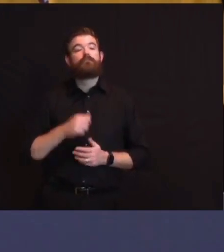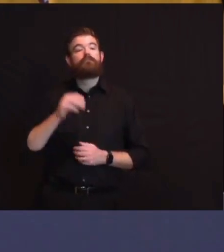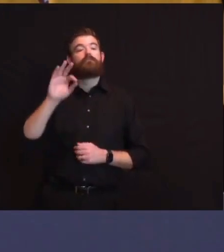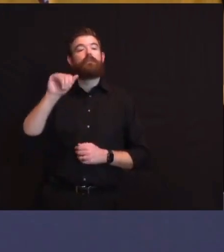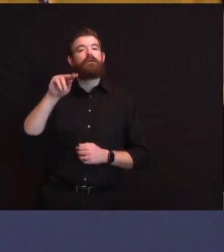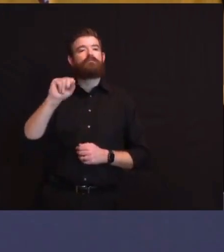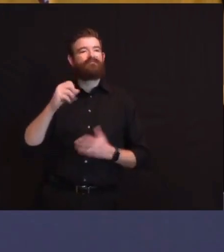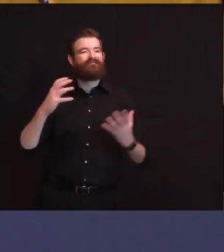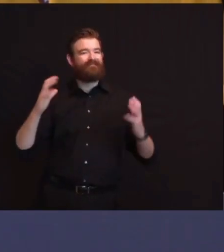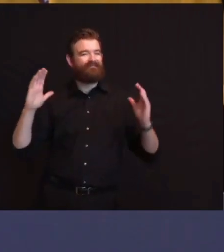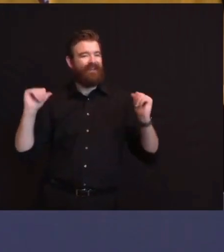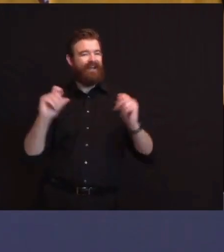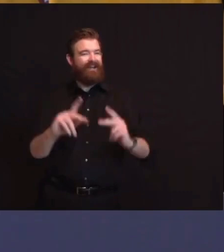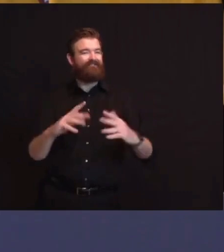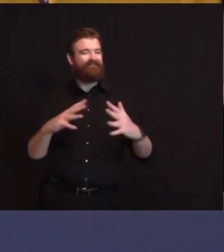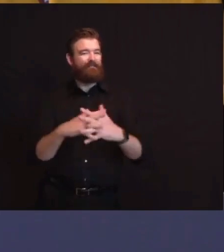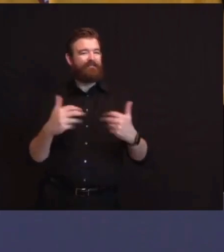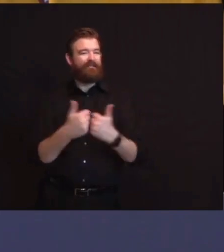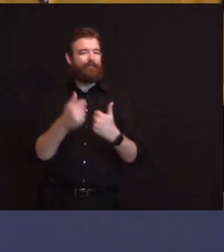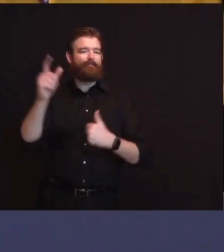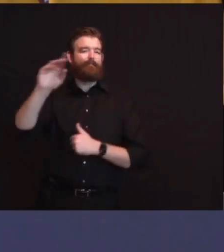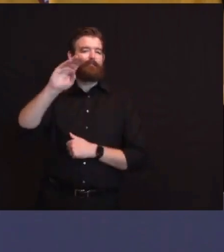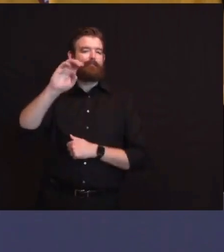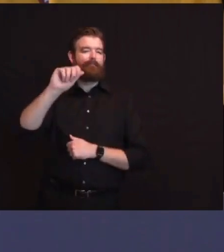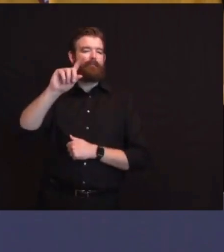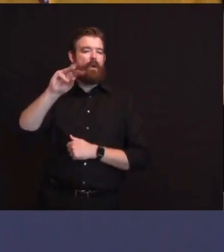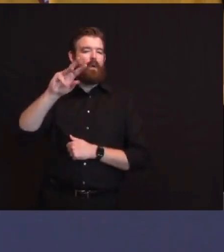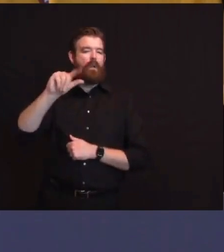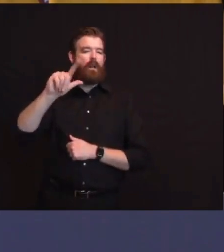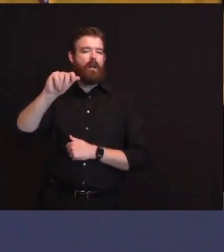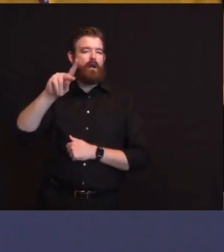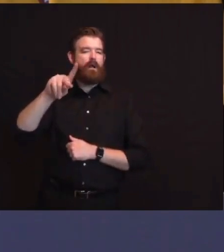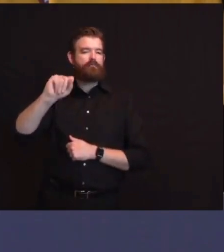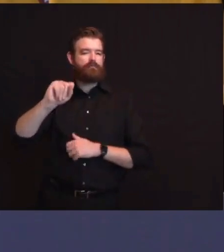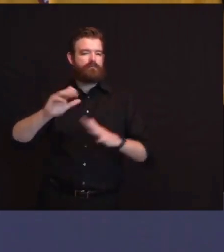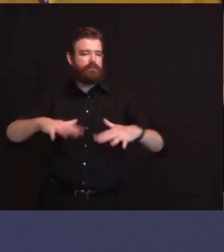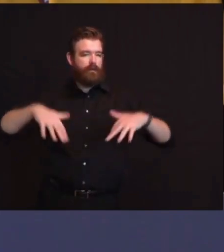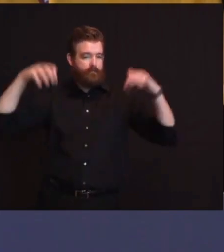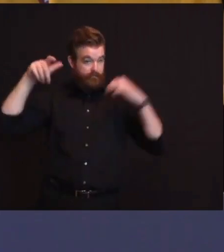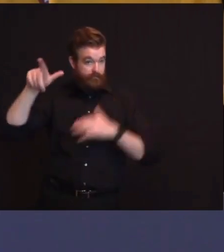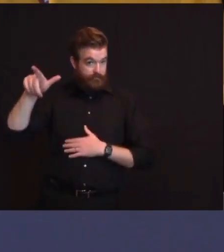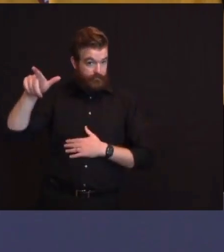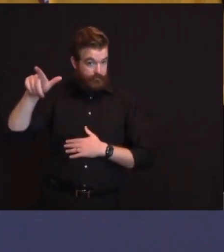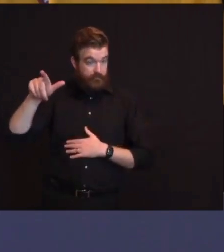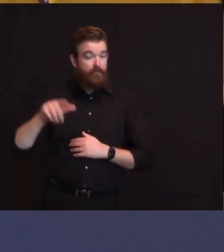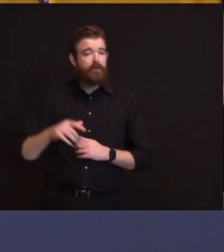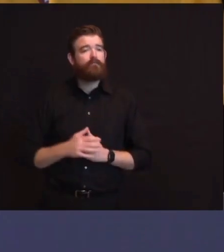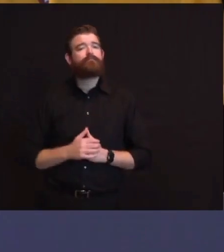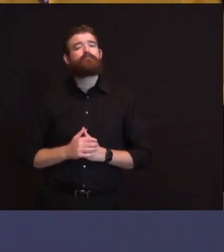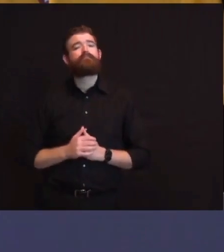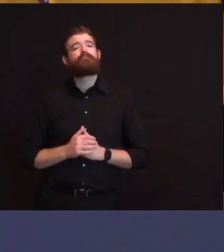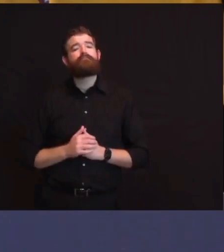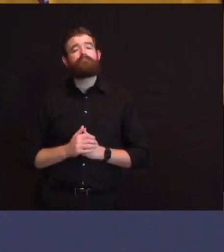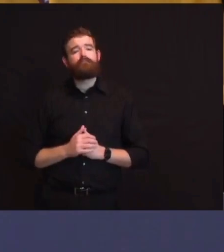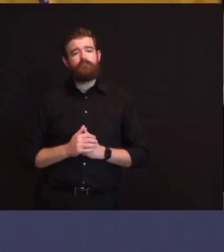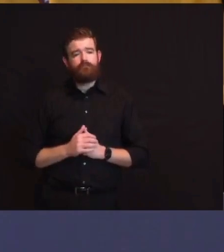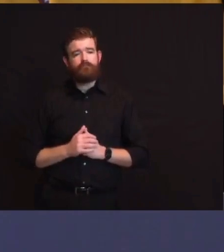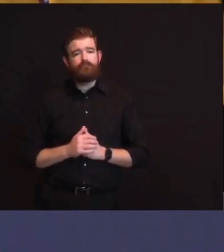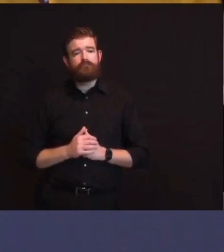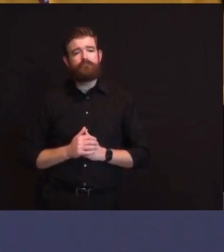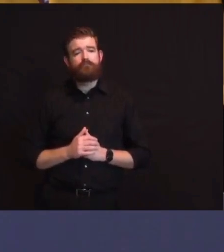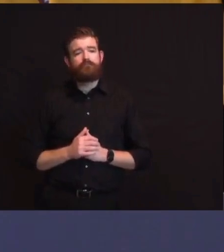You said the other day that you've determined that the Bedminster event from a couple weeks ago didn't cause any outbreaks. What about